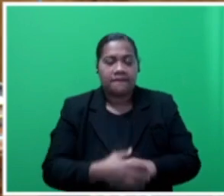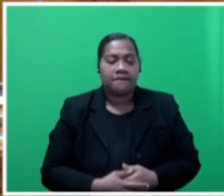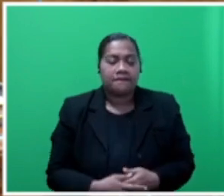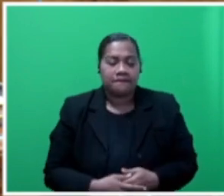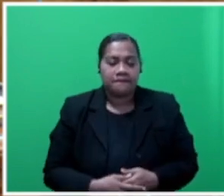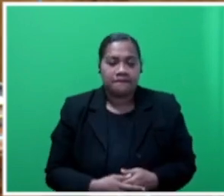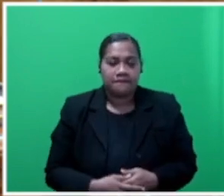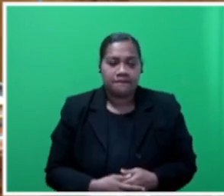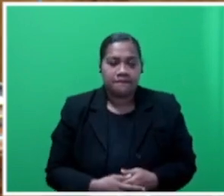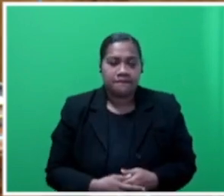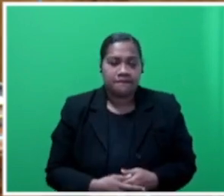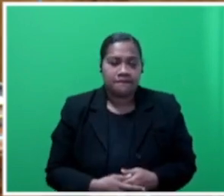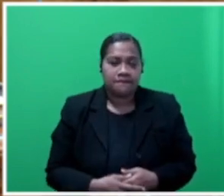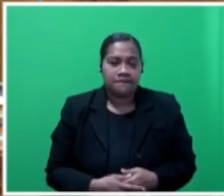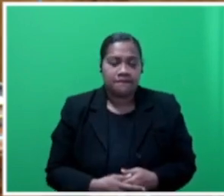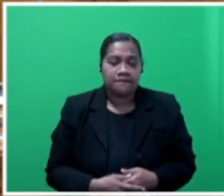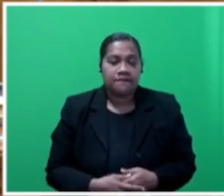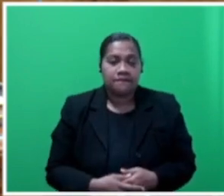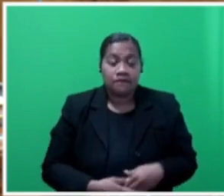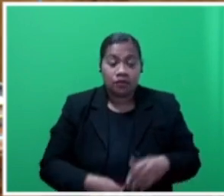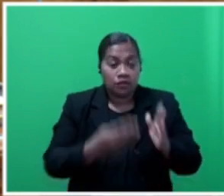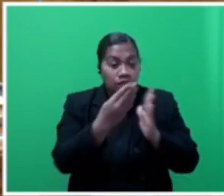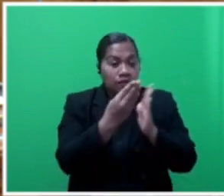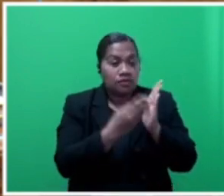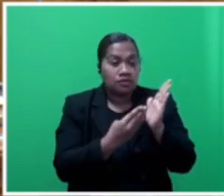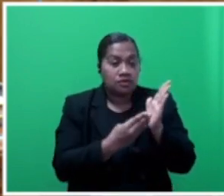On the budget announcement, sir,